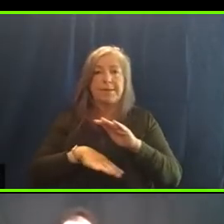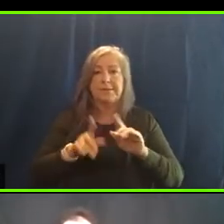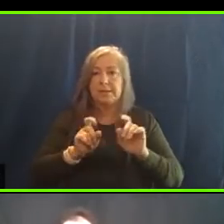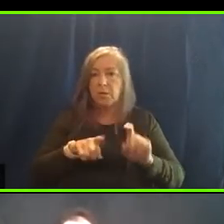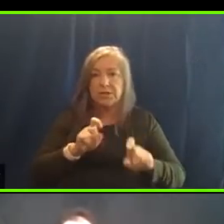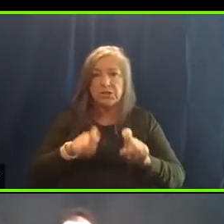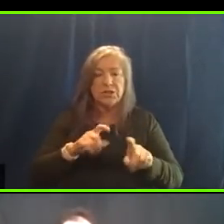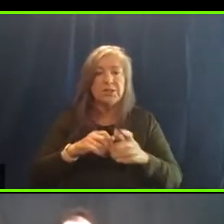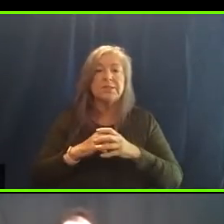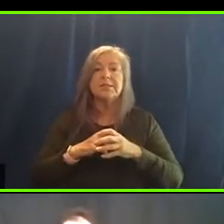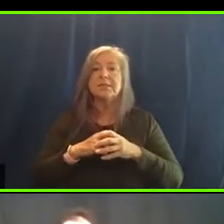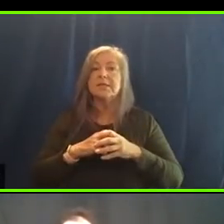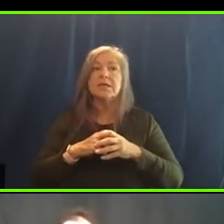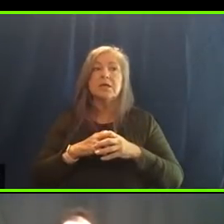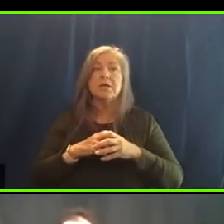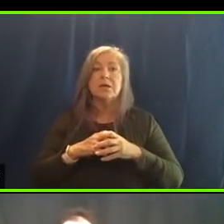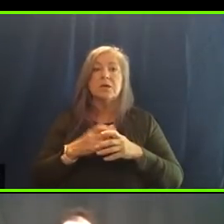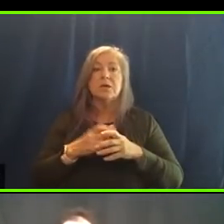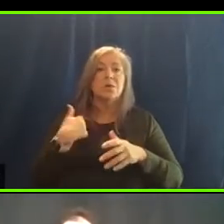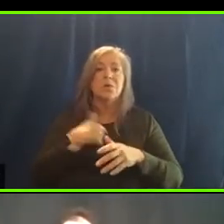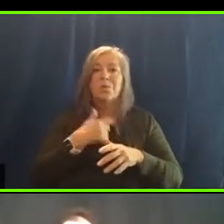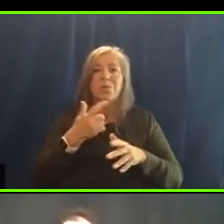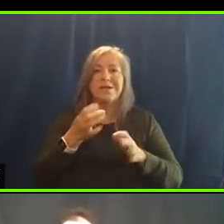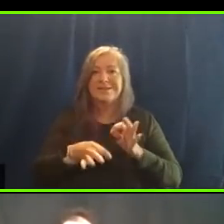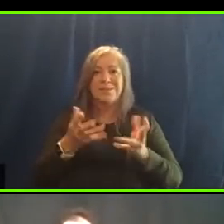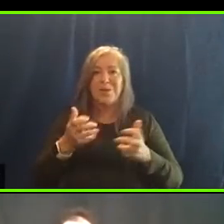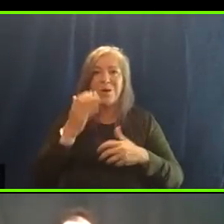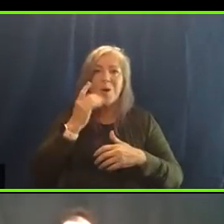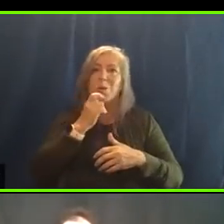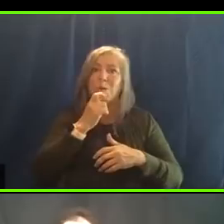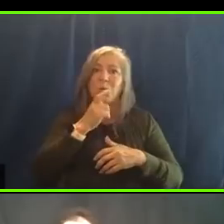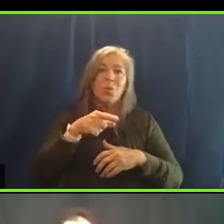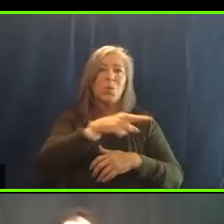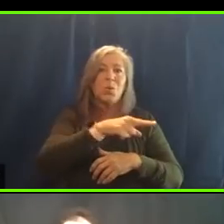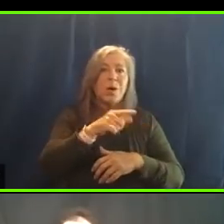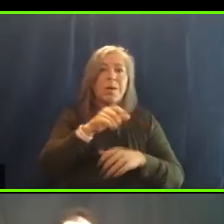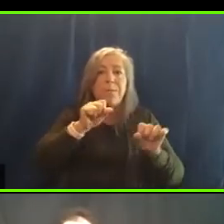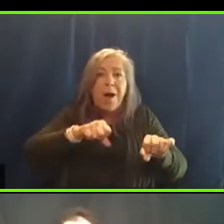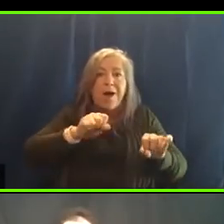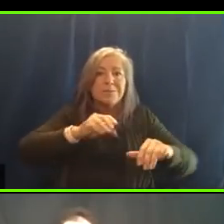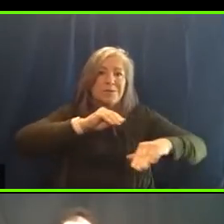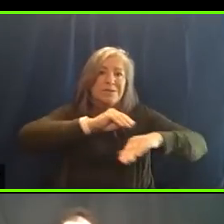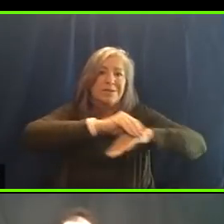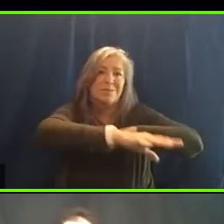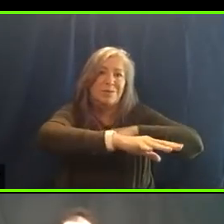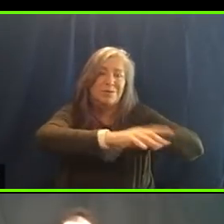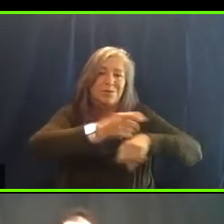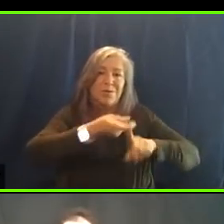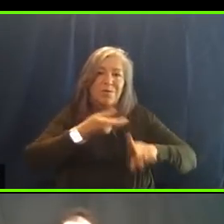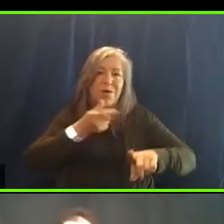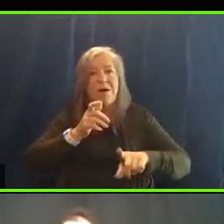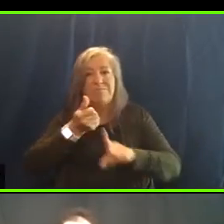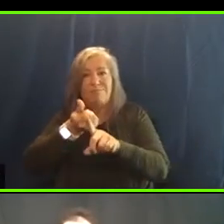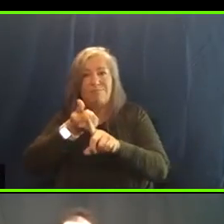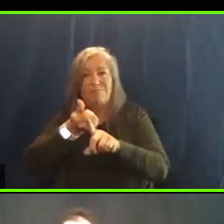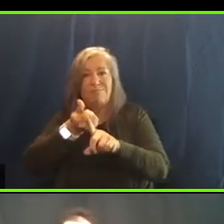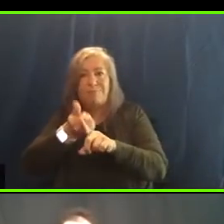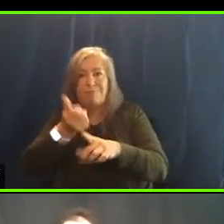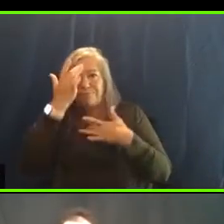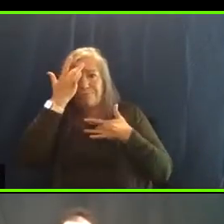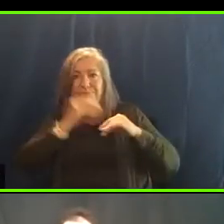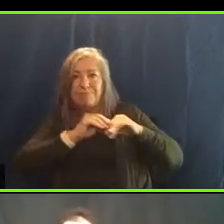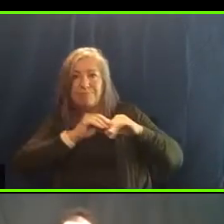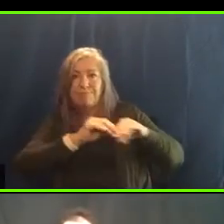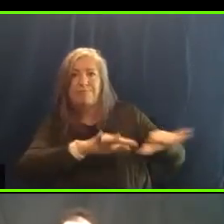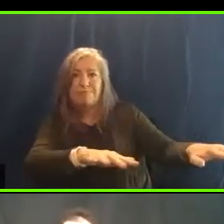our district buildings who may have been exposed to the virus. And by doing that, we really want to provide that